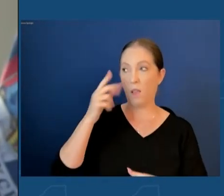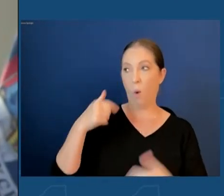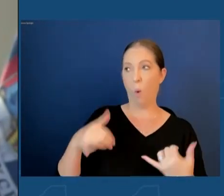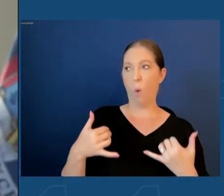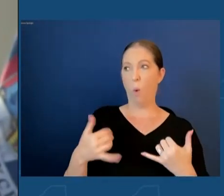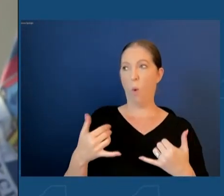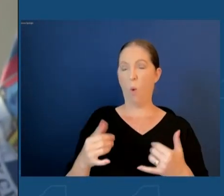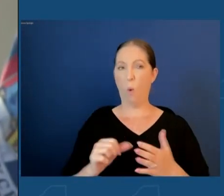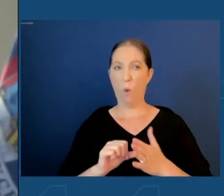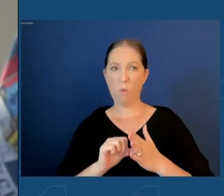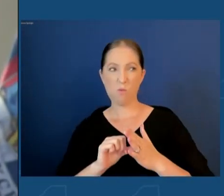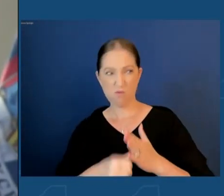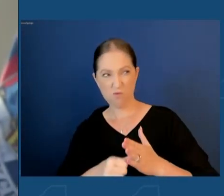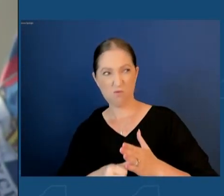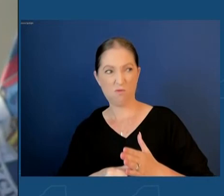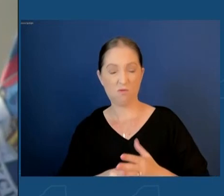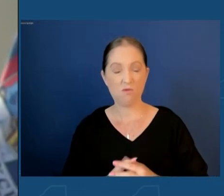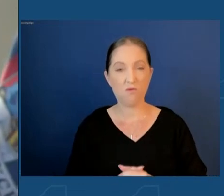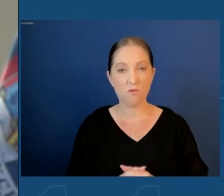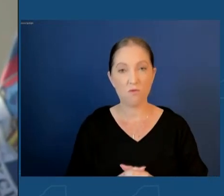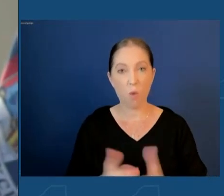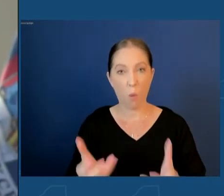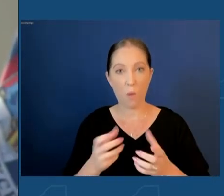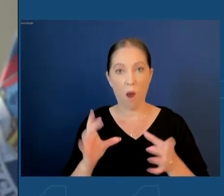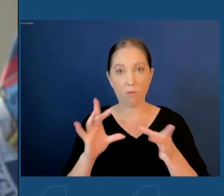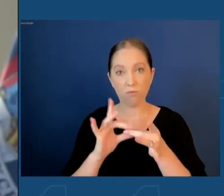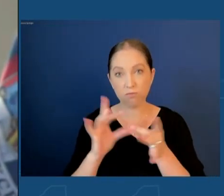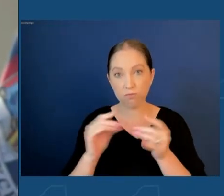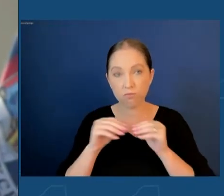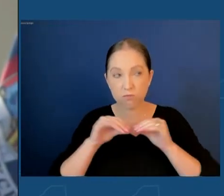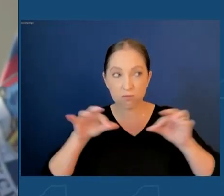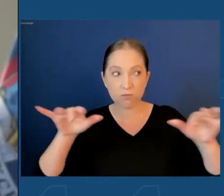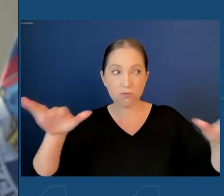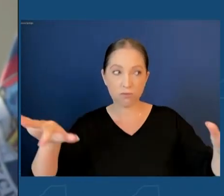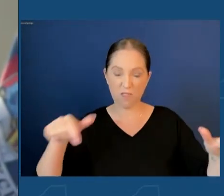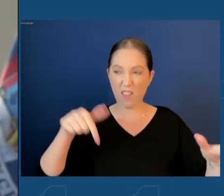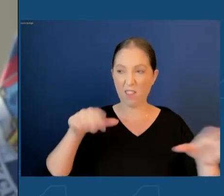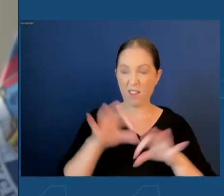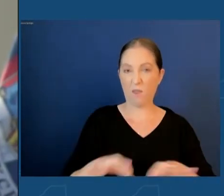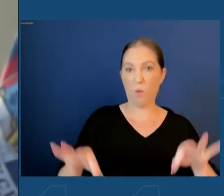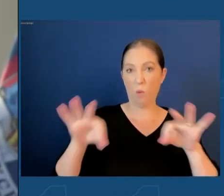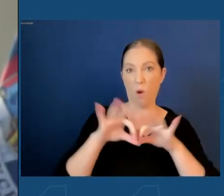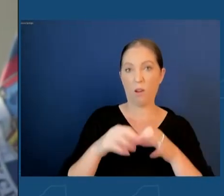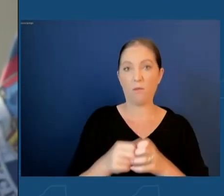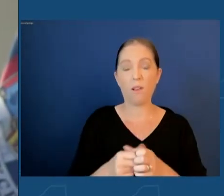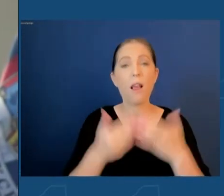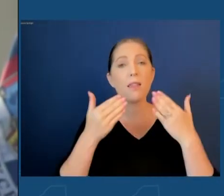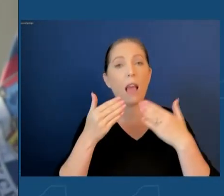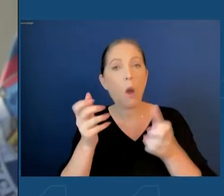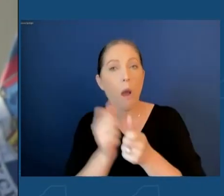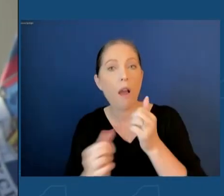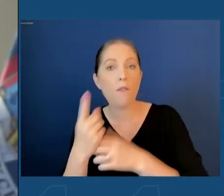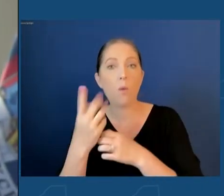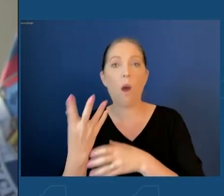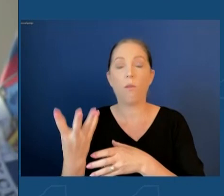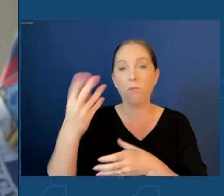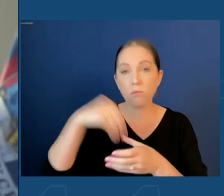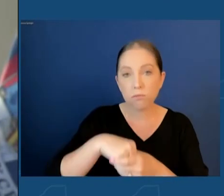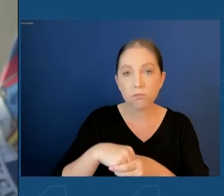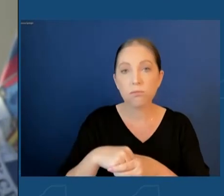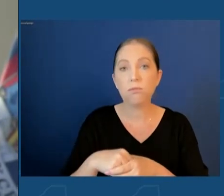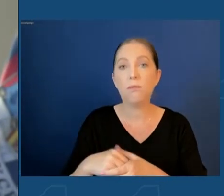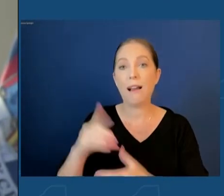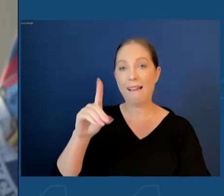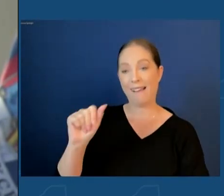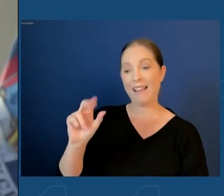And that's the message we want to get out there. And I want to thank everyone who's part of this today, our partners in this, our County Executive, Dan McCoy,